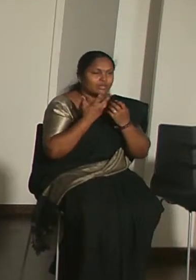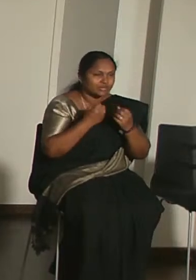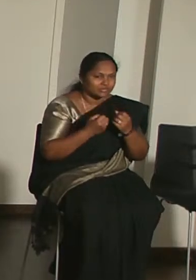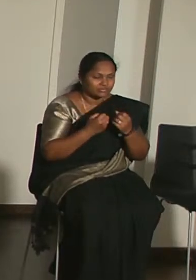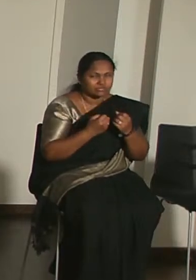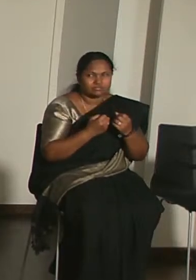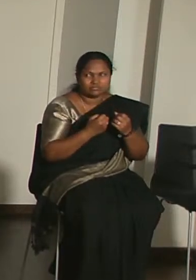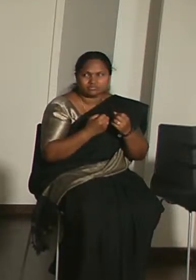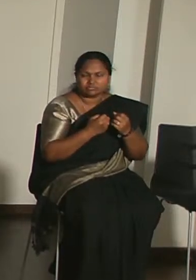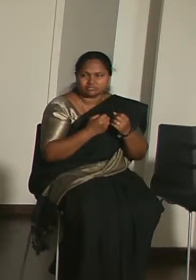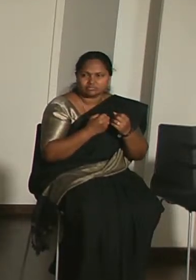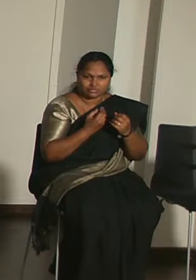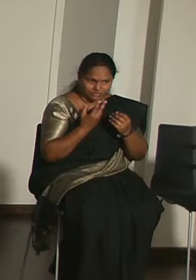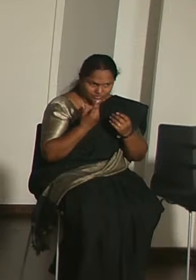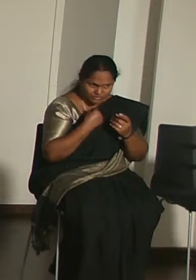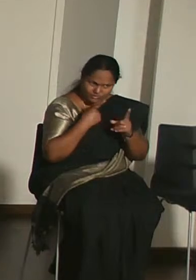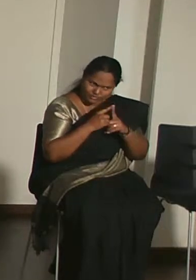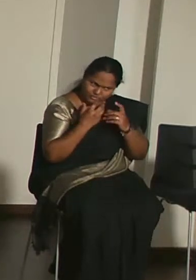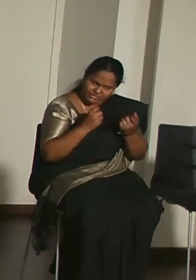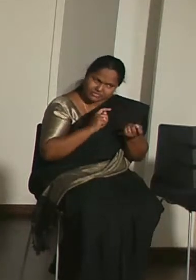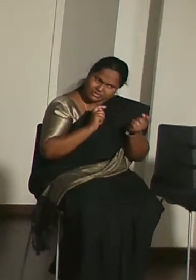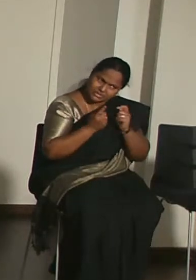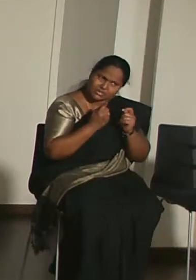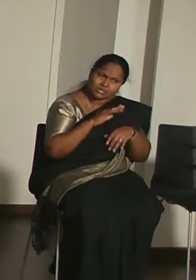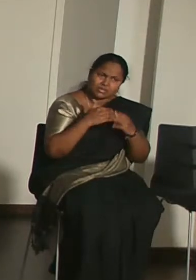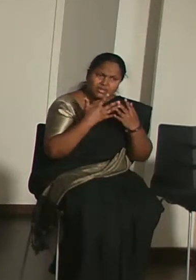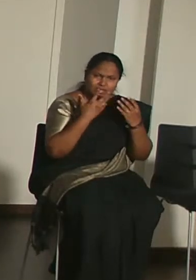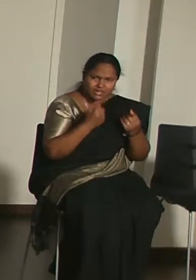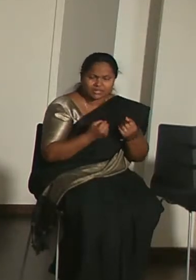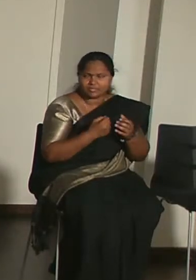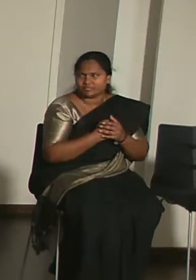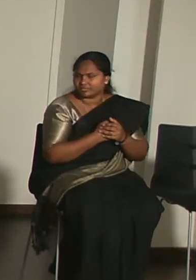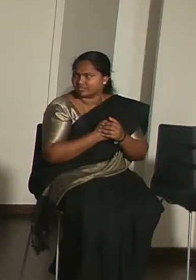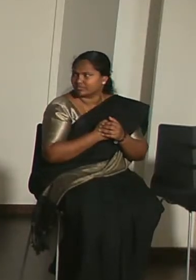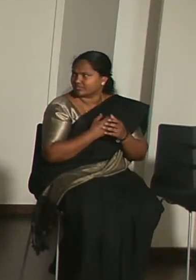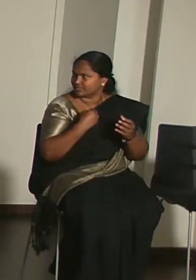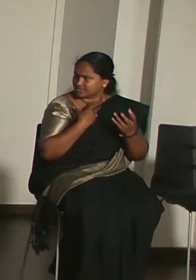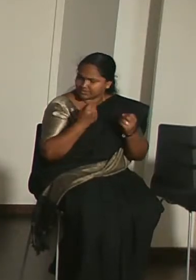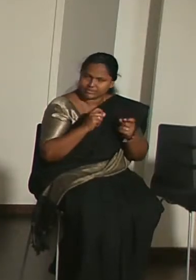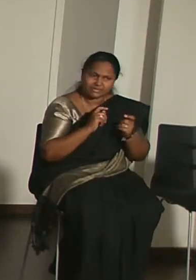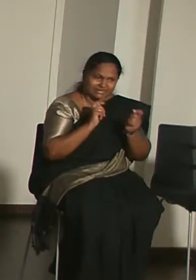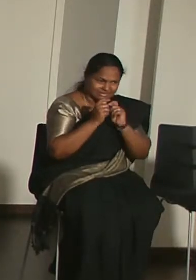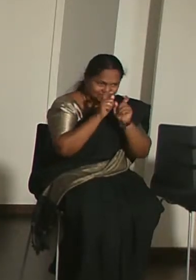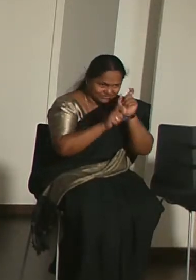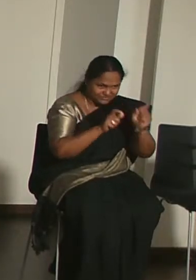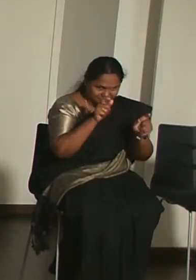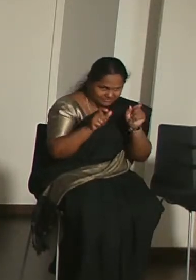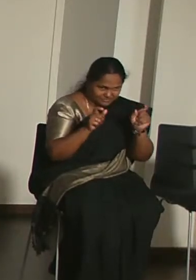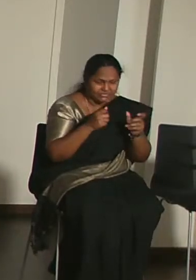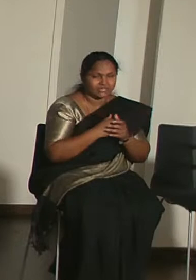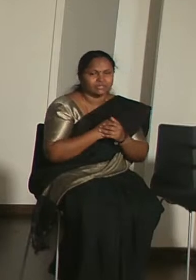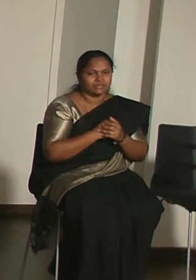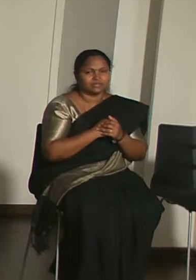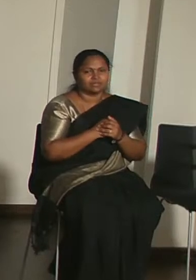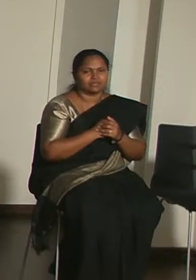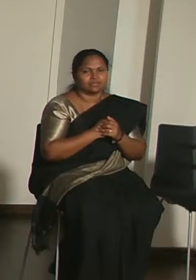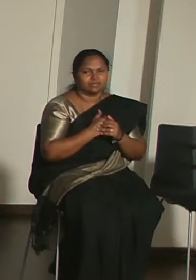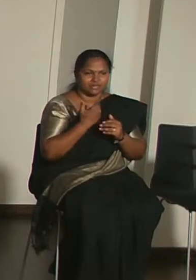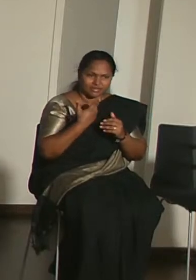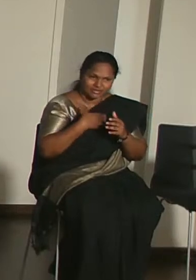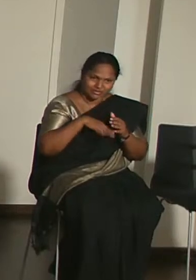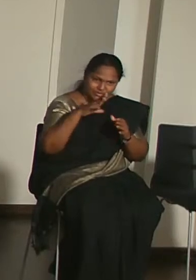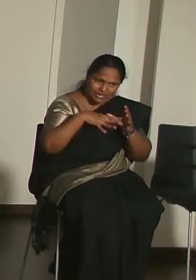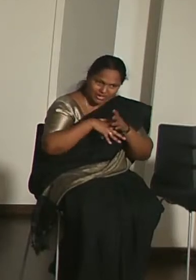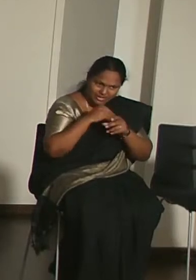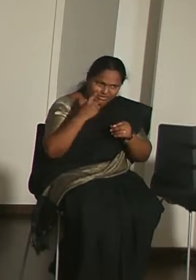cue. Do we change at all after this seminar? Are we changing as people? Are we going out there